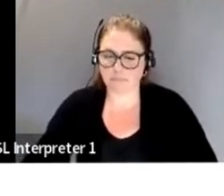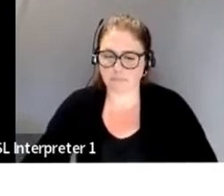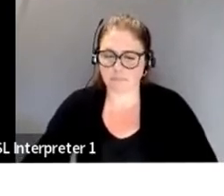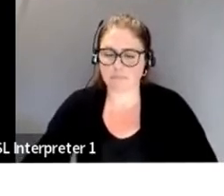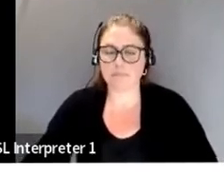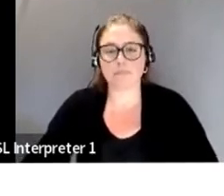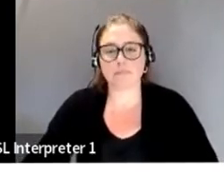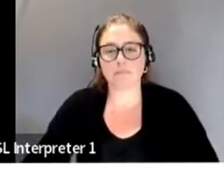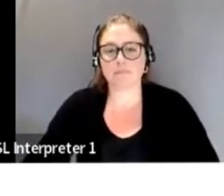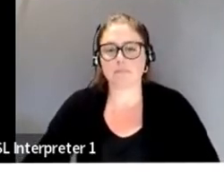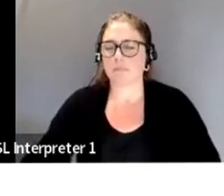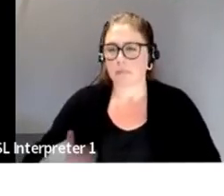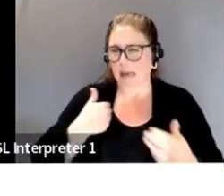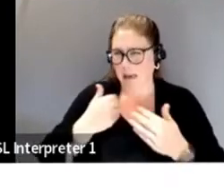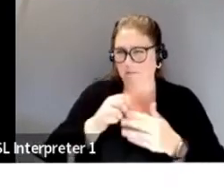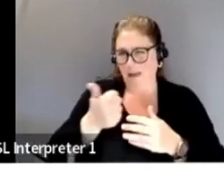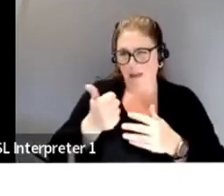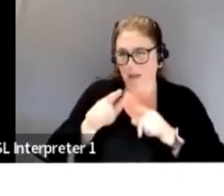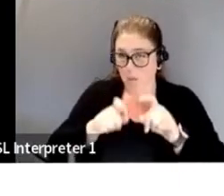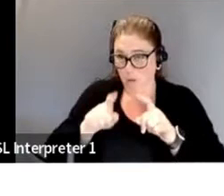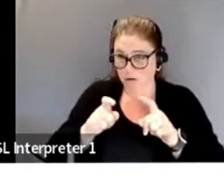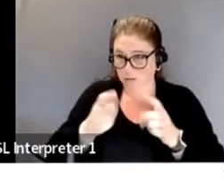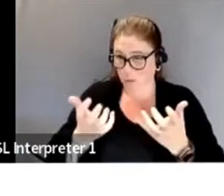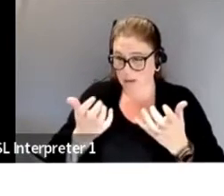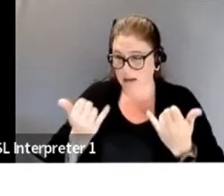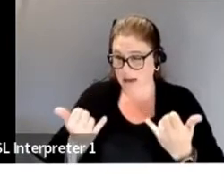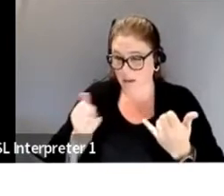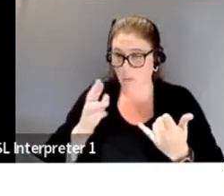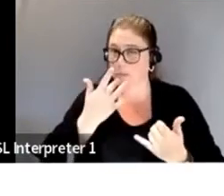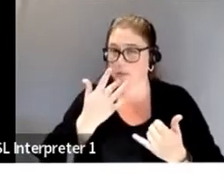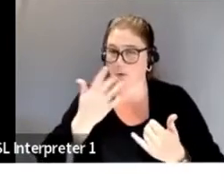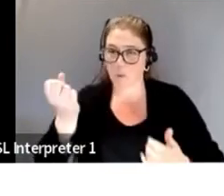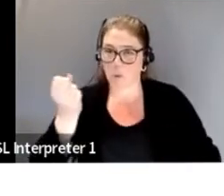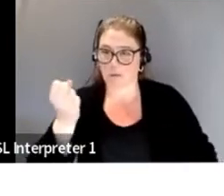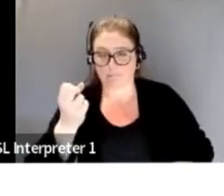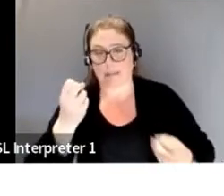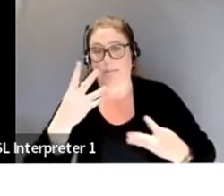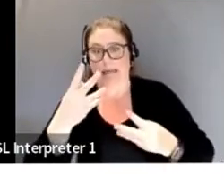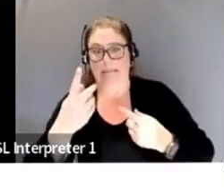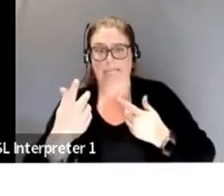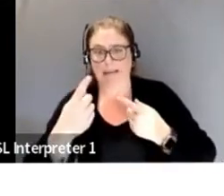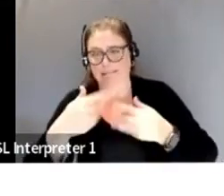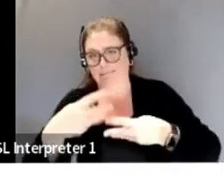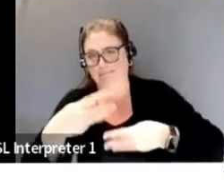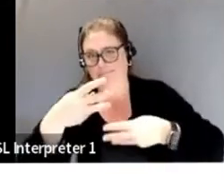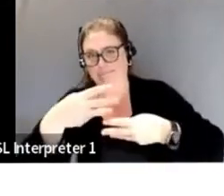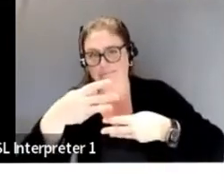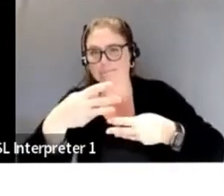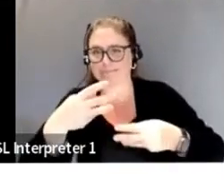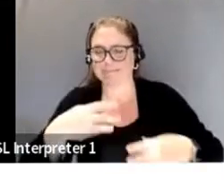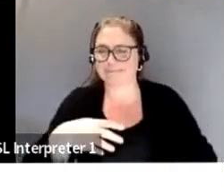There are other questions. I'm not sure if you want to go through them all now, Catherine. They're coming in fast and furious. Yeah, I see that. Lots of